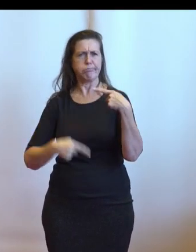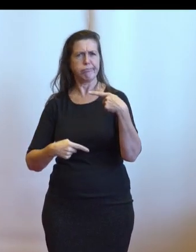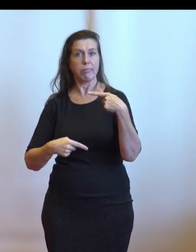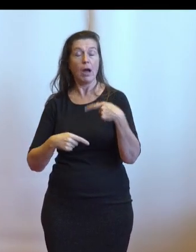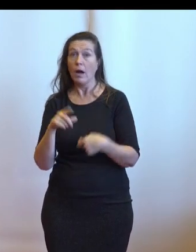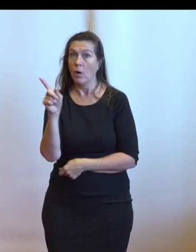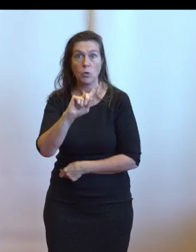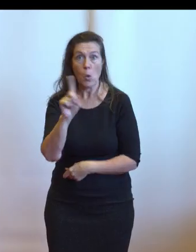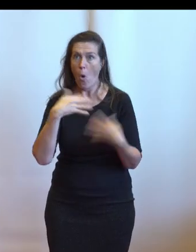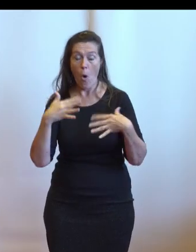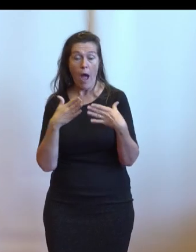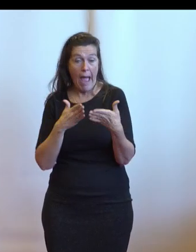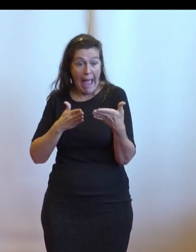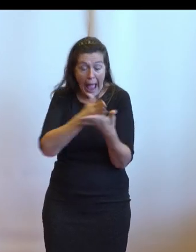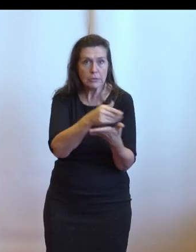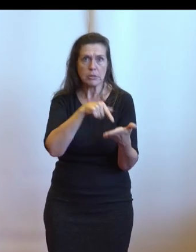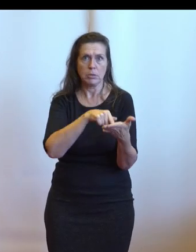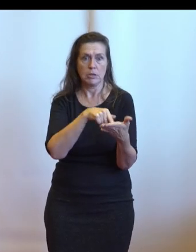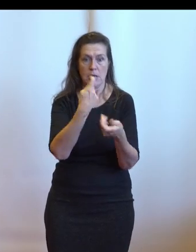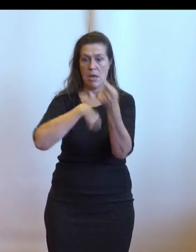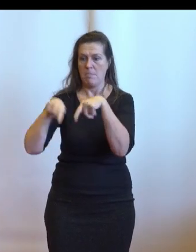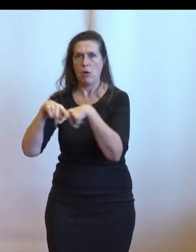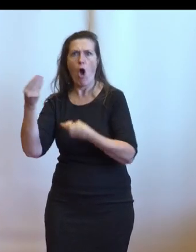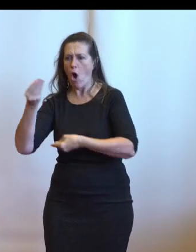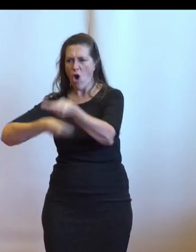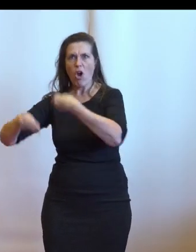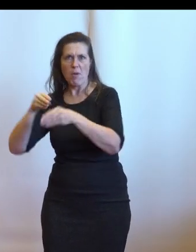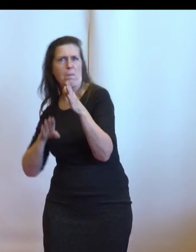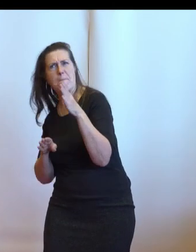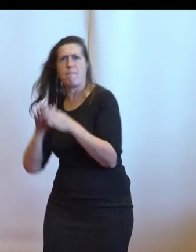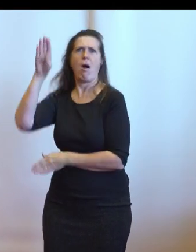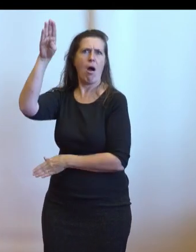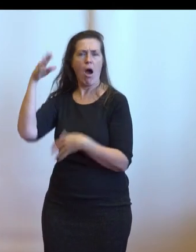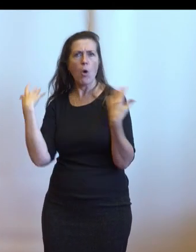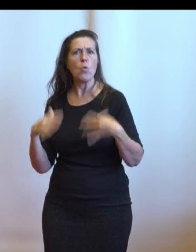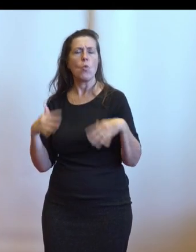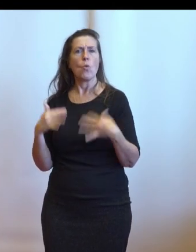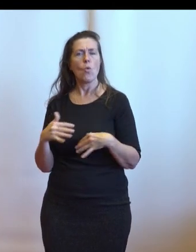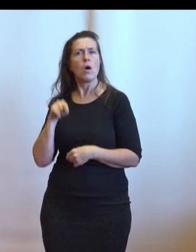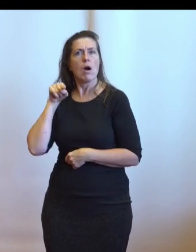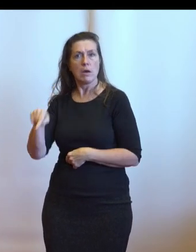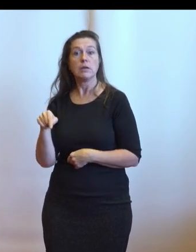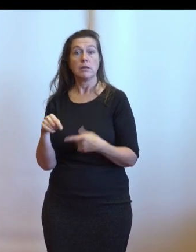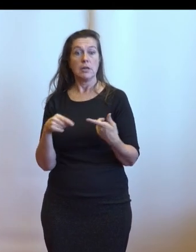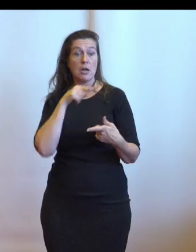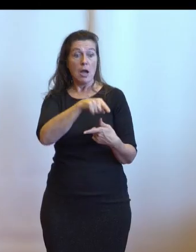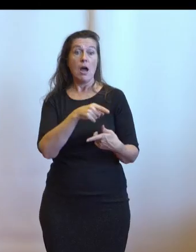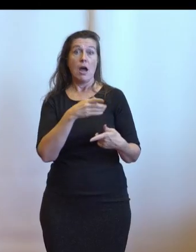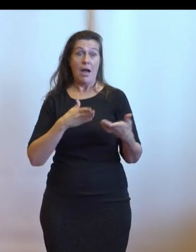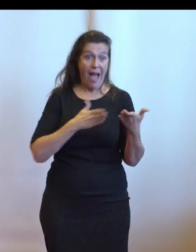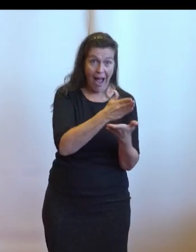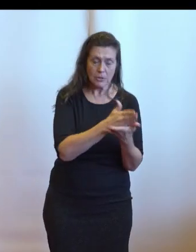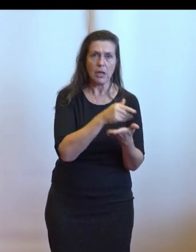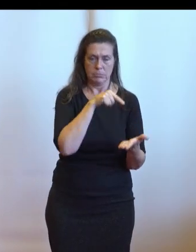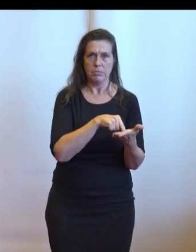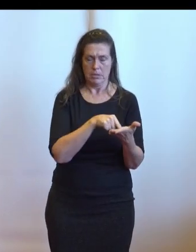makes commercial sense. And the more that we focus on the commercial element and the commercial drivers for accessibility, the higher the likelihood is